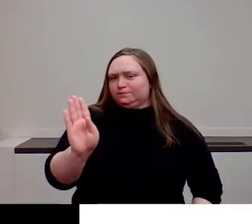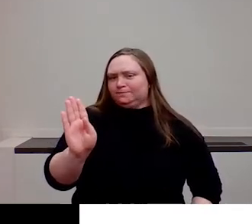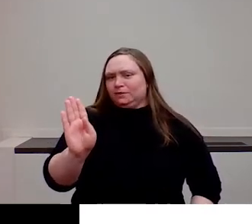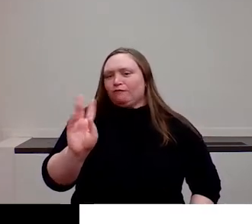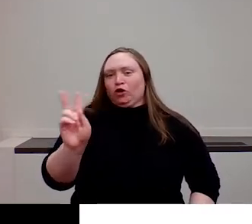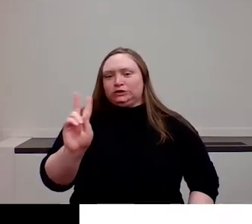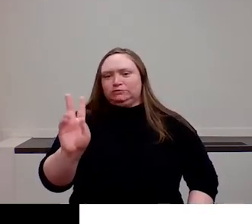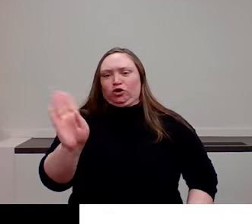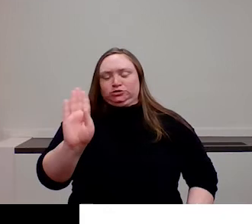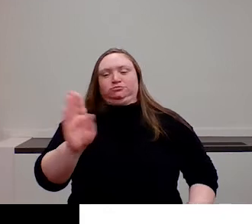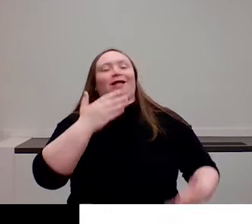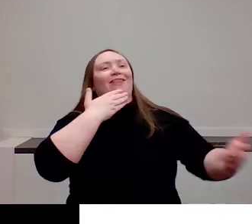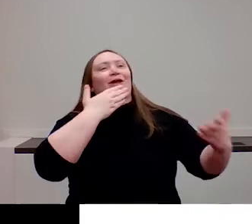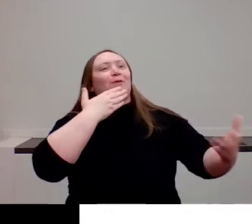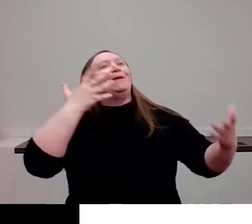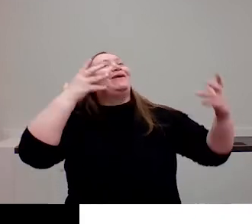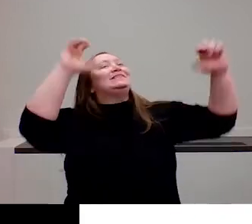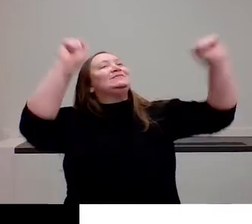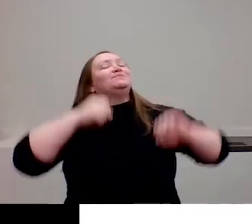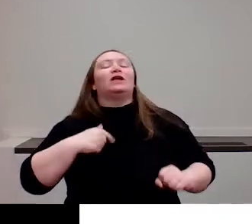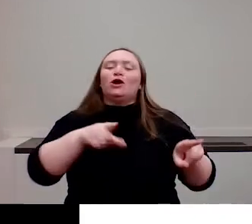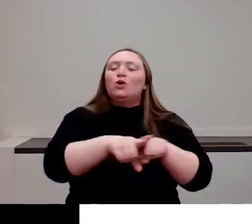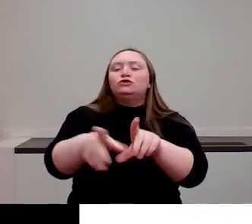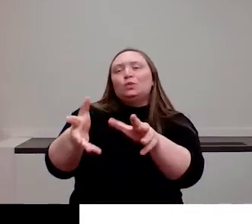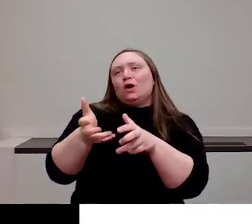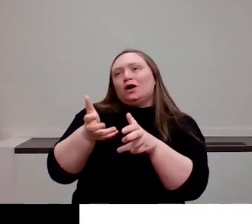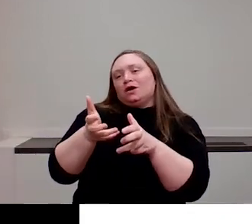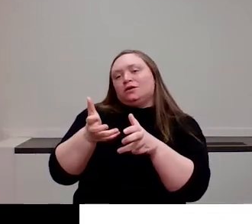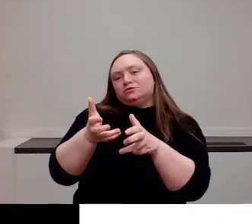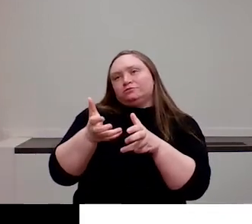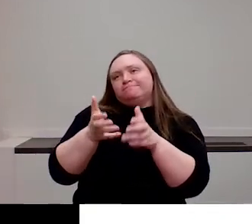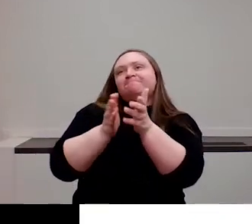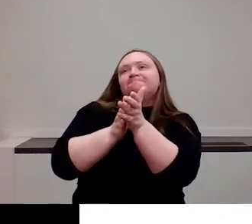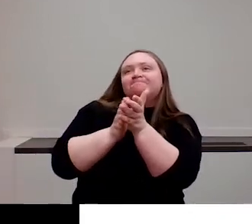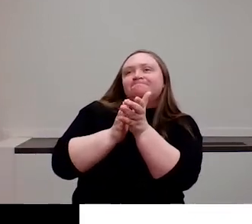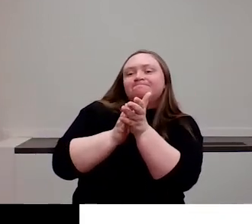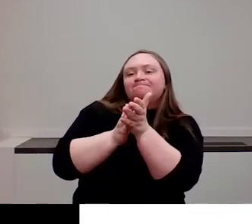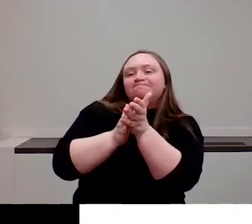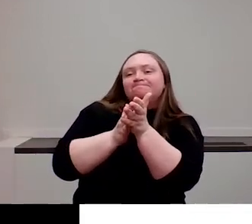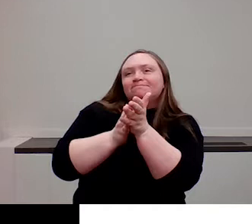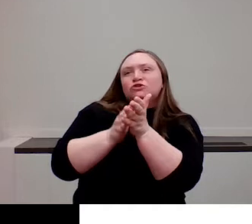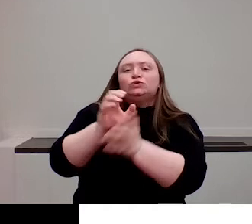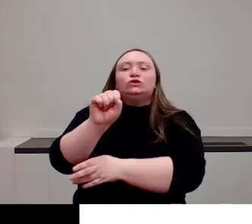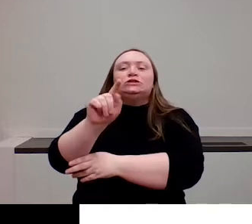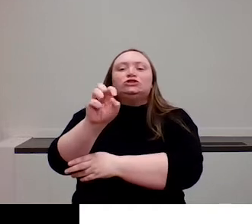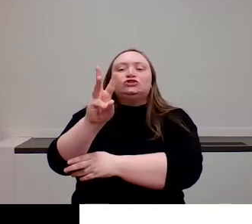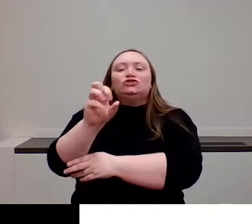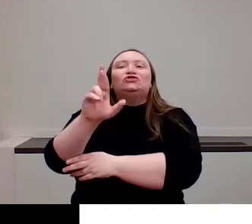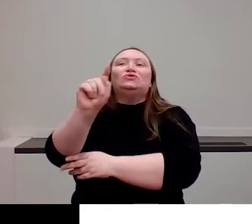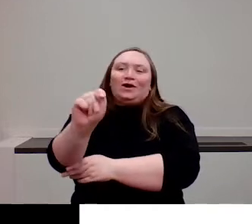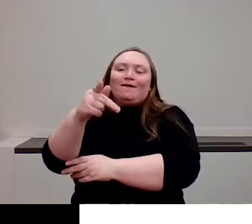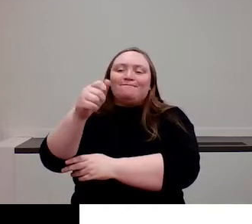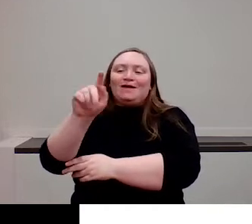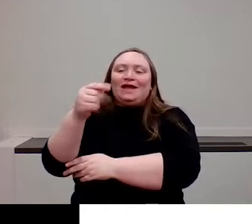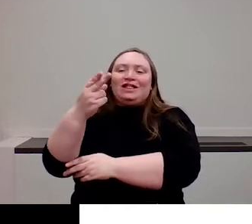Thank you, Madam President. I just wanted to also do a shout out to Stewart Panthers. I heard